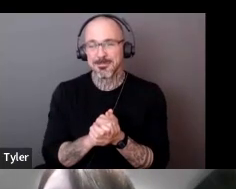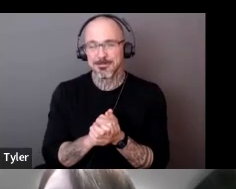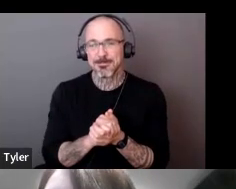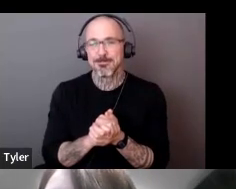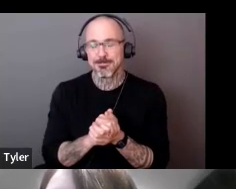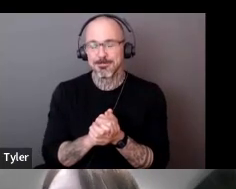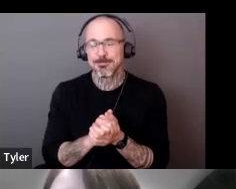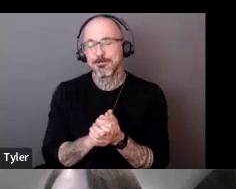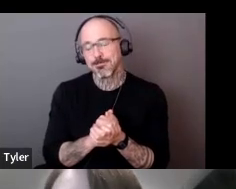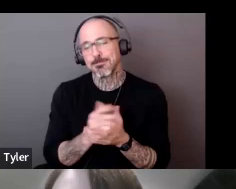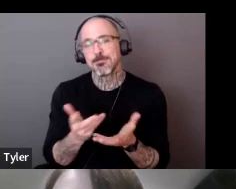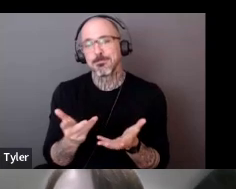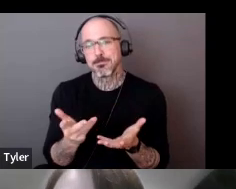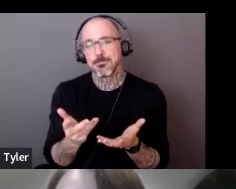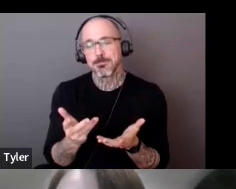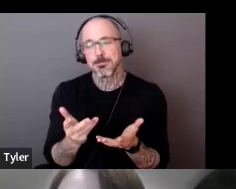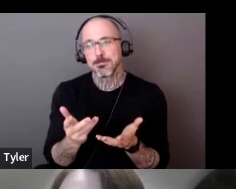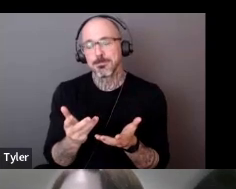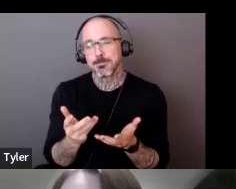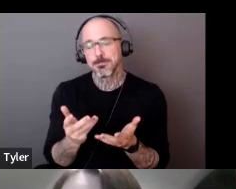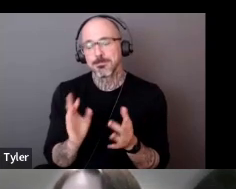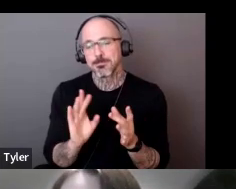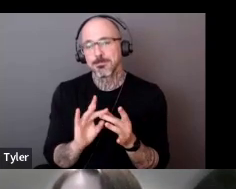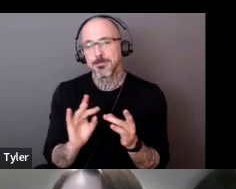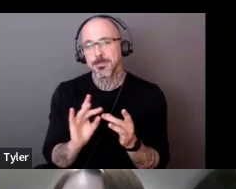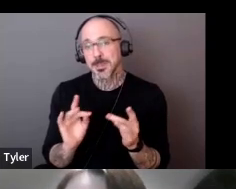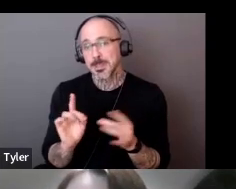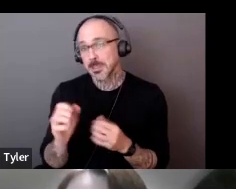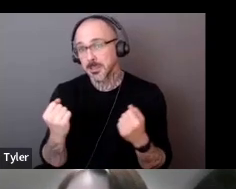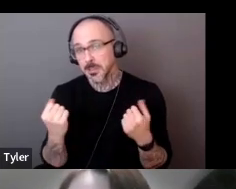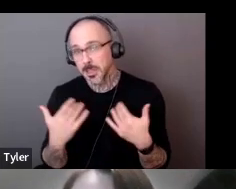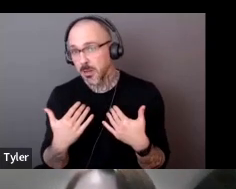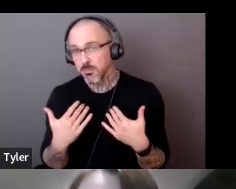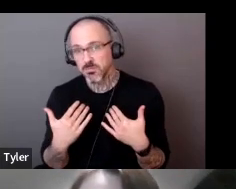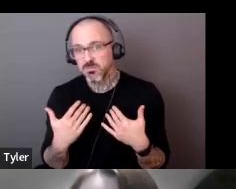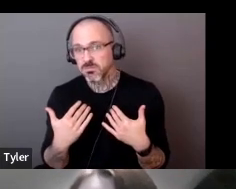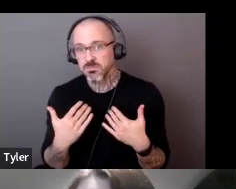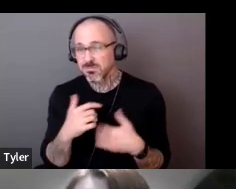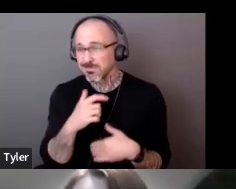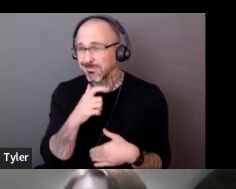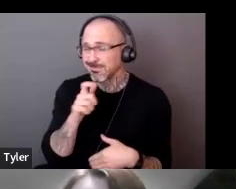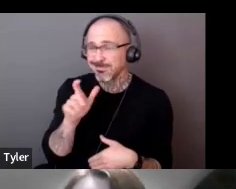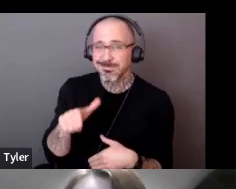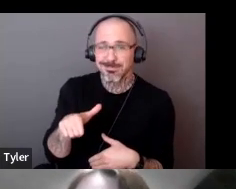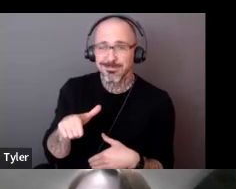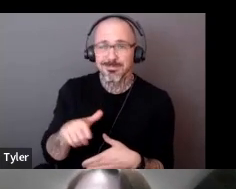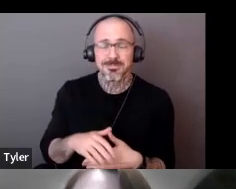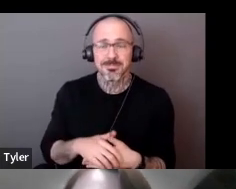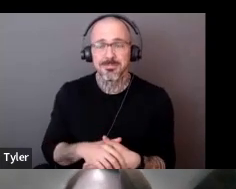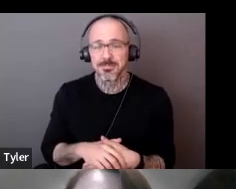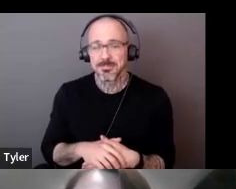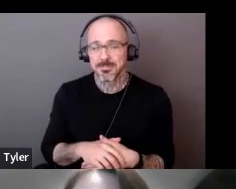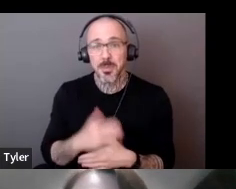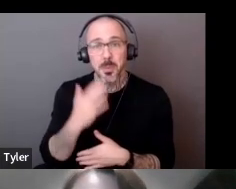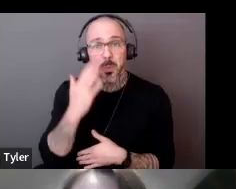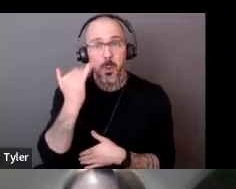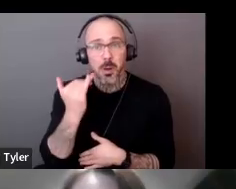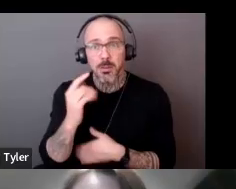I would probably tell them not to be so scared. We won't always get in